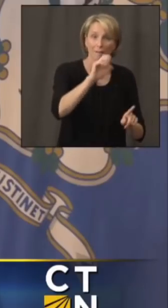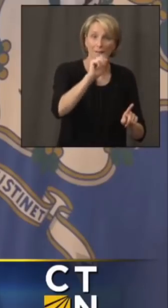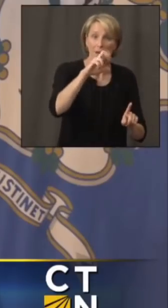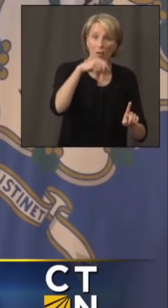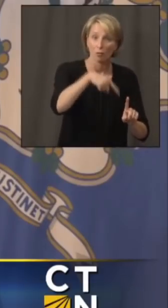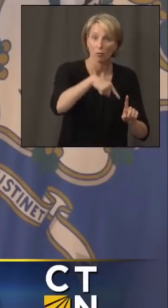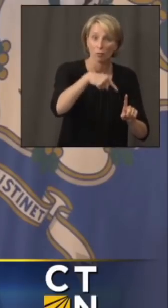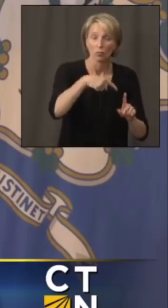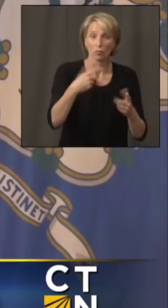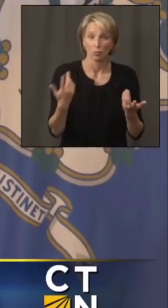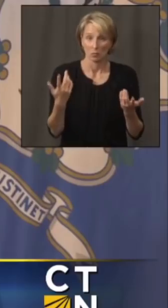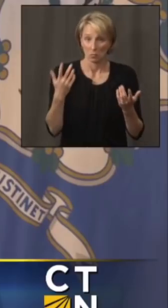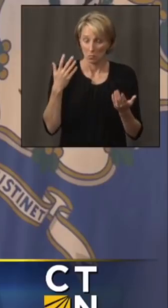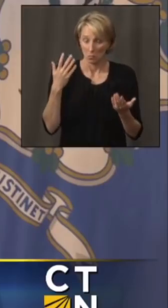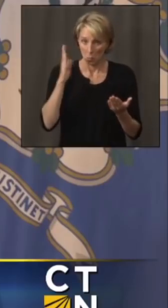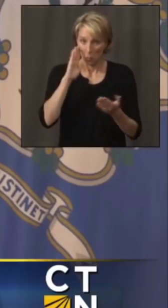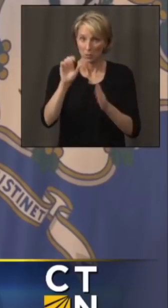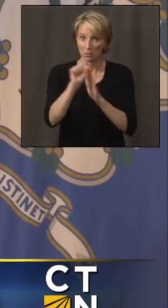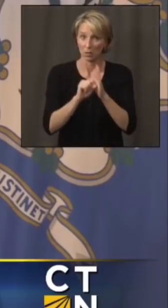never,